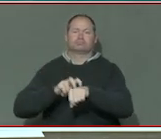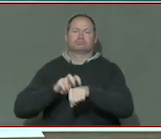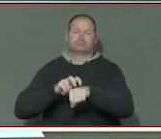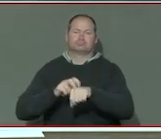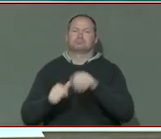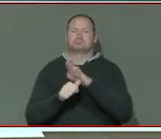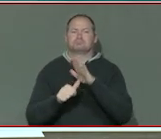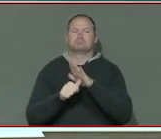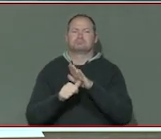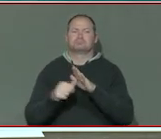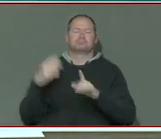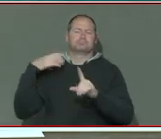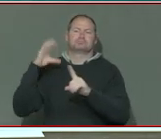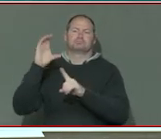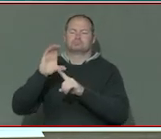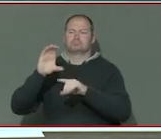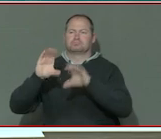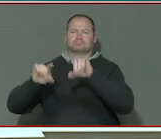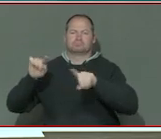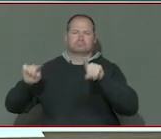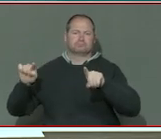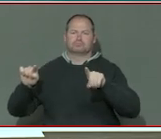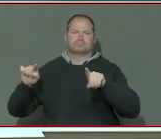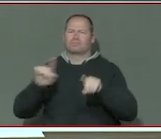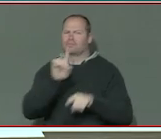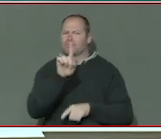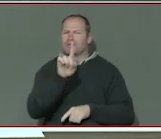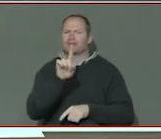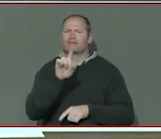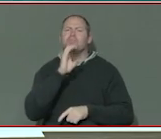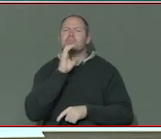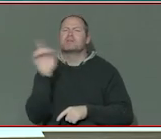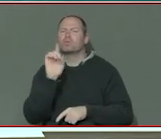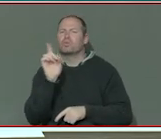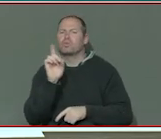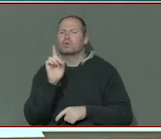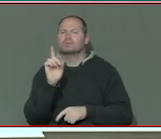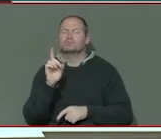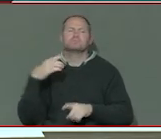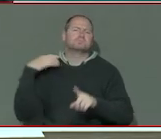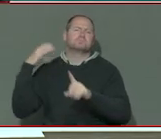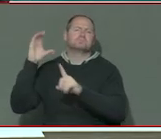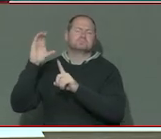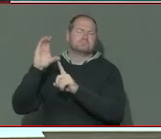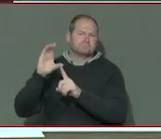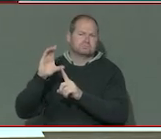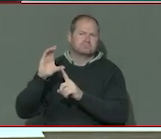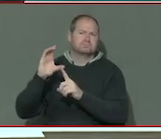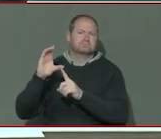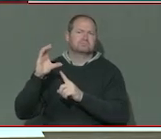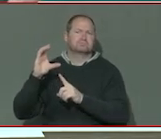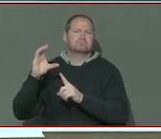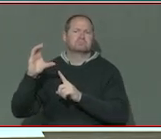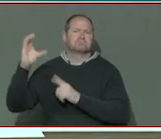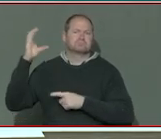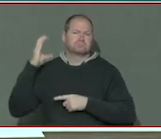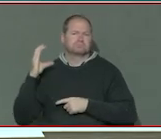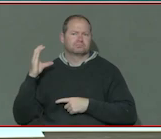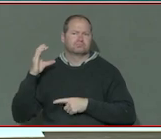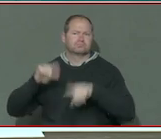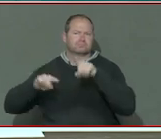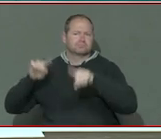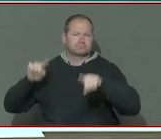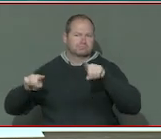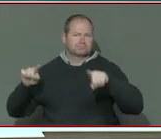duties. We must explain what do we mean by that. Because we can have division of duties in our bank recon question, but we